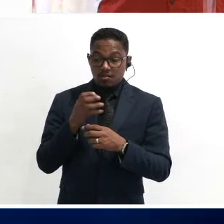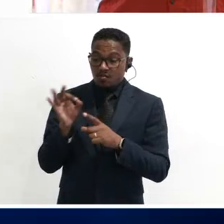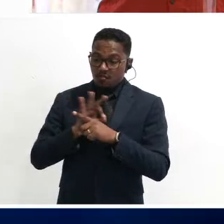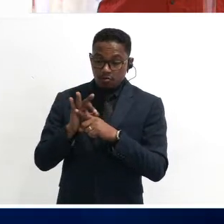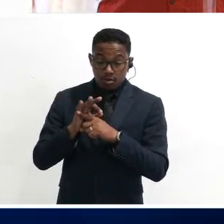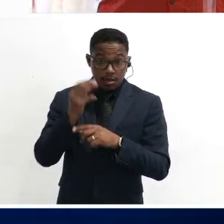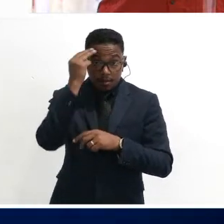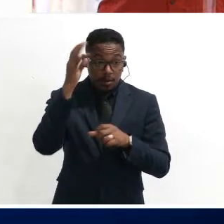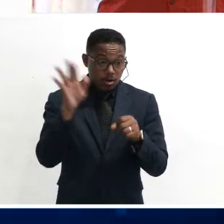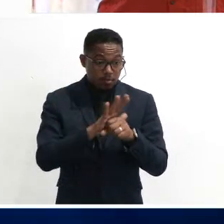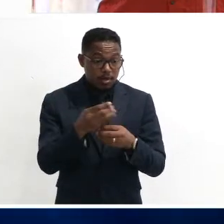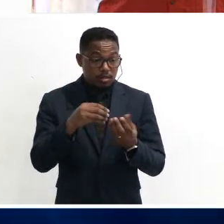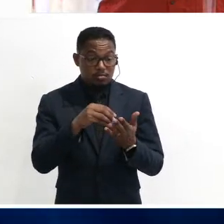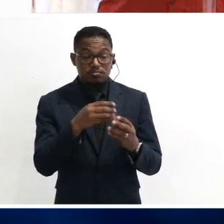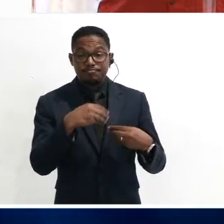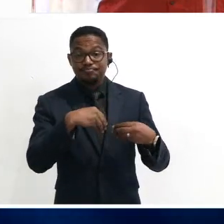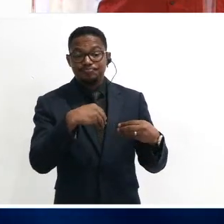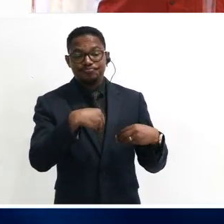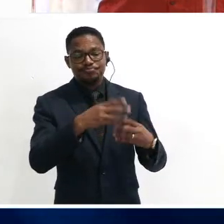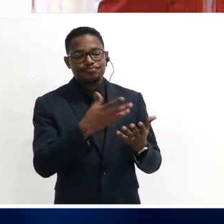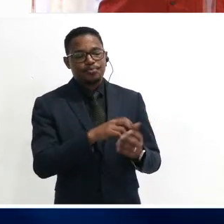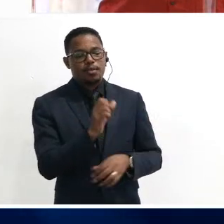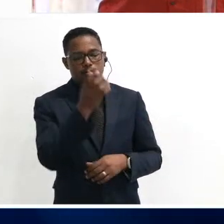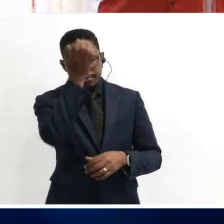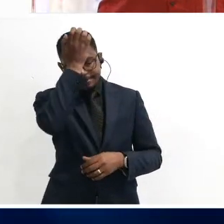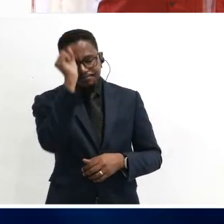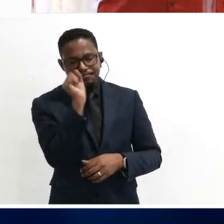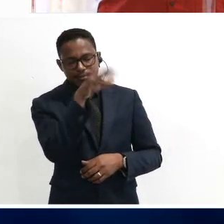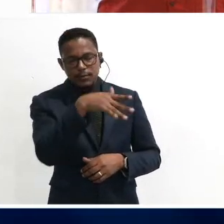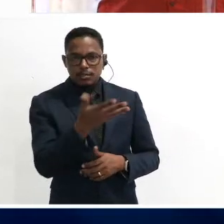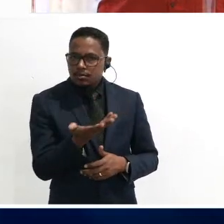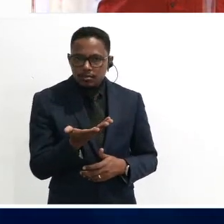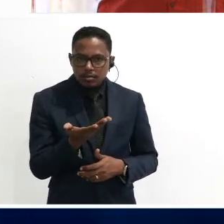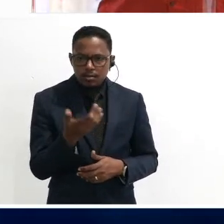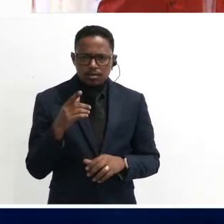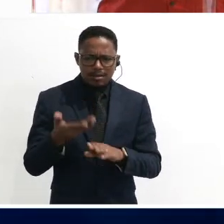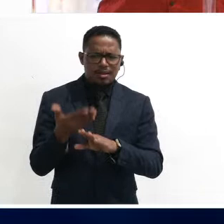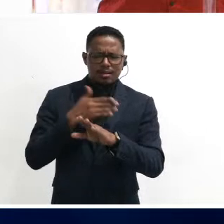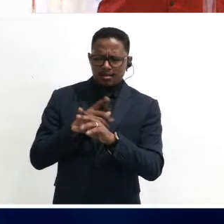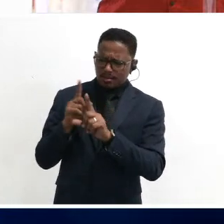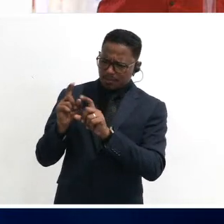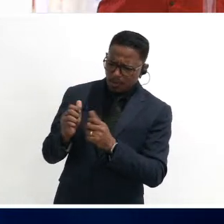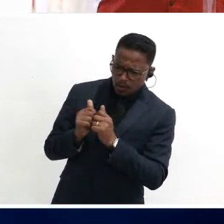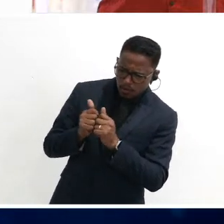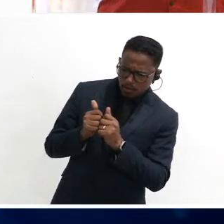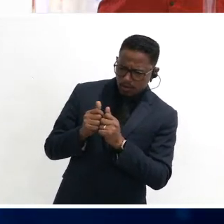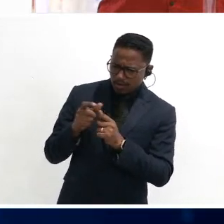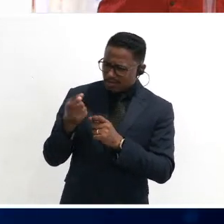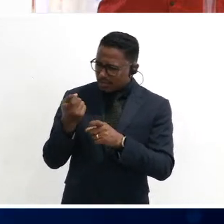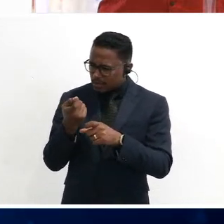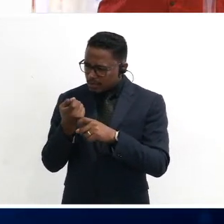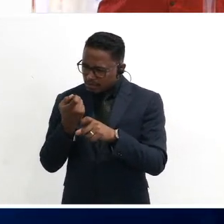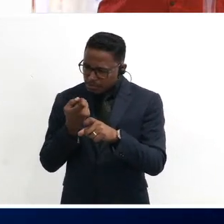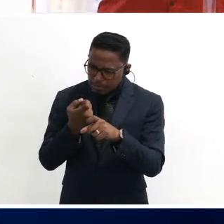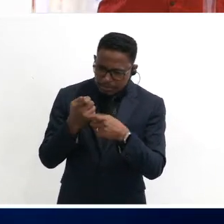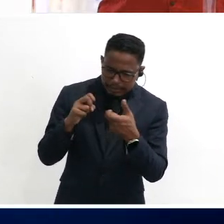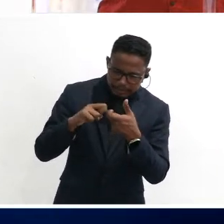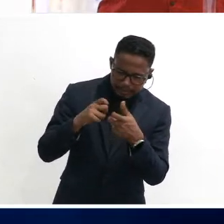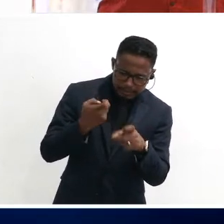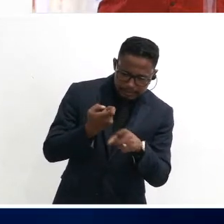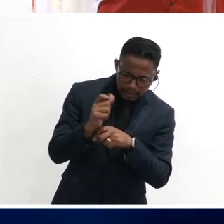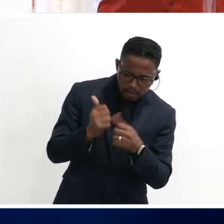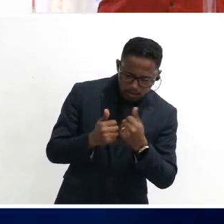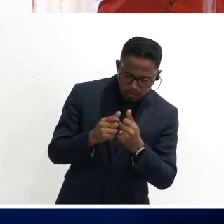both anticipating how to test and find that defective TSV, but also have extra TSVs that can be brought into